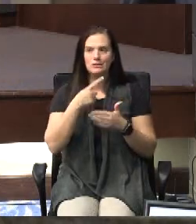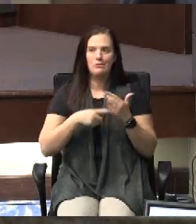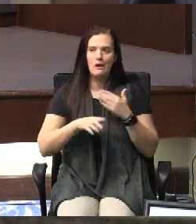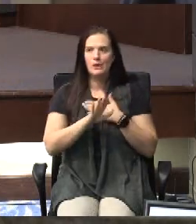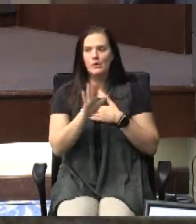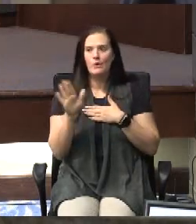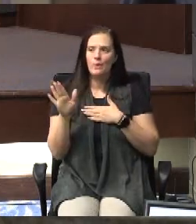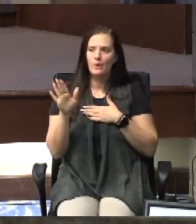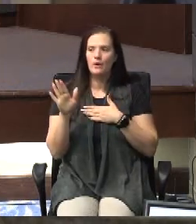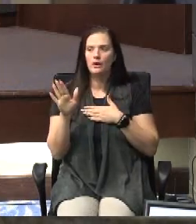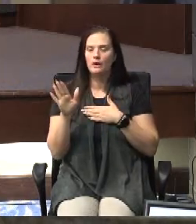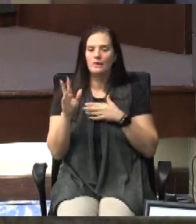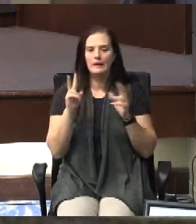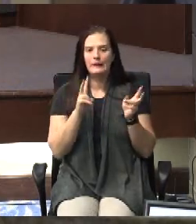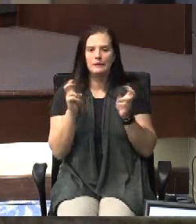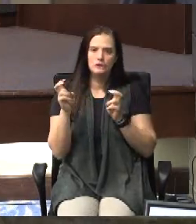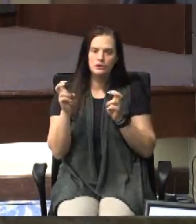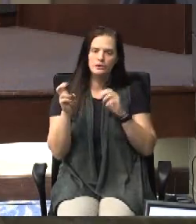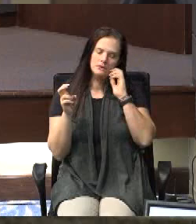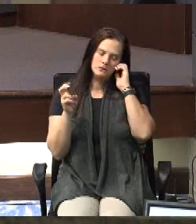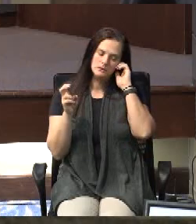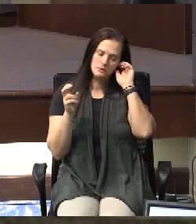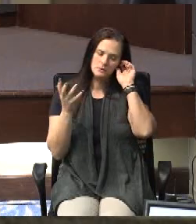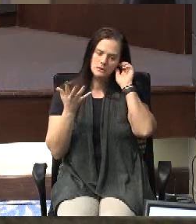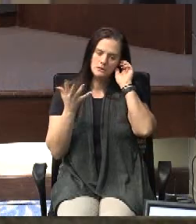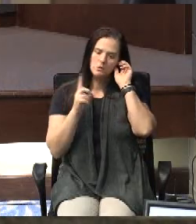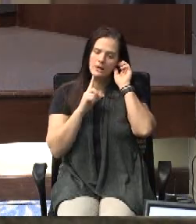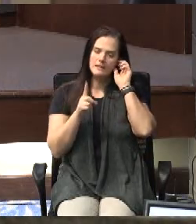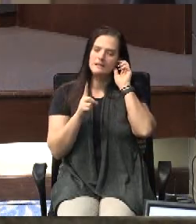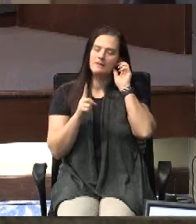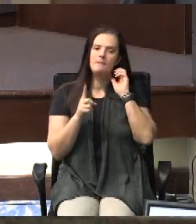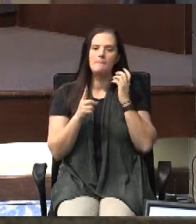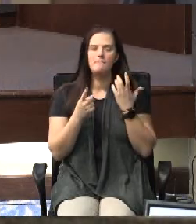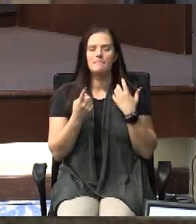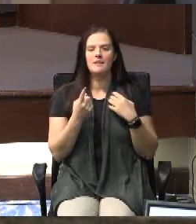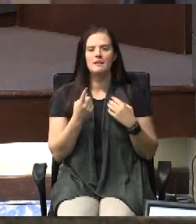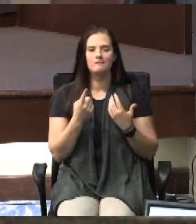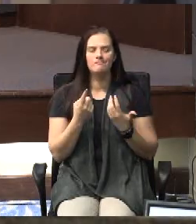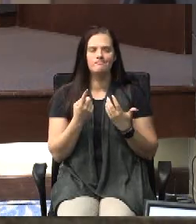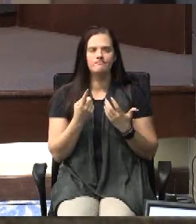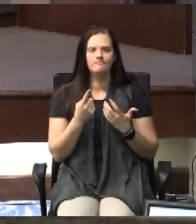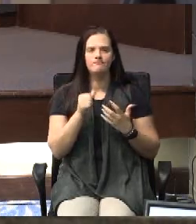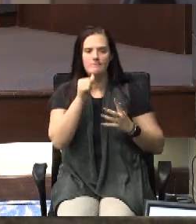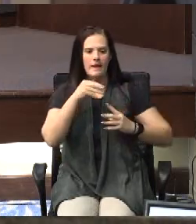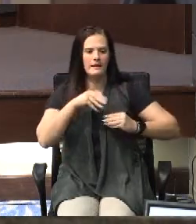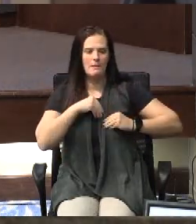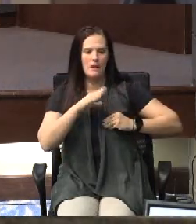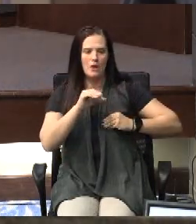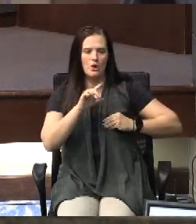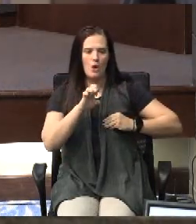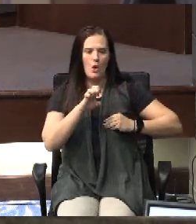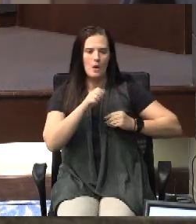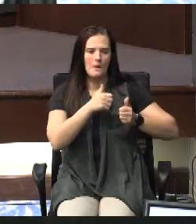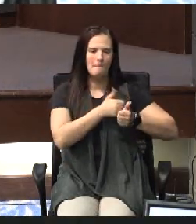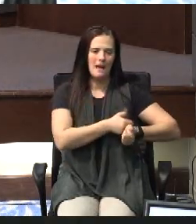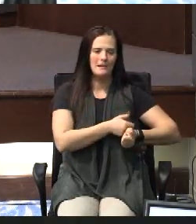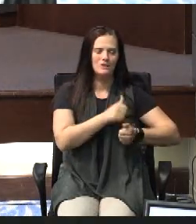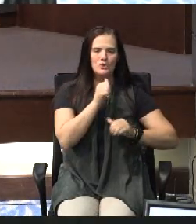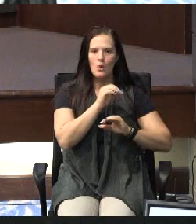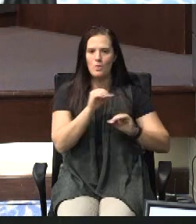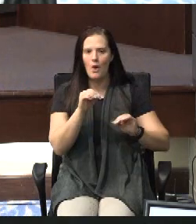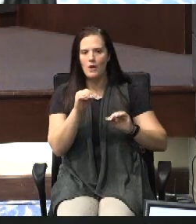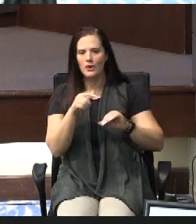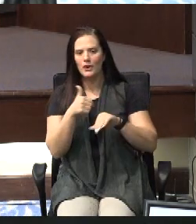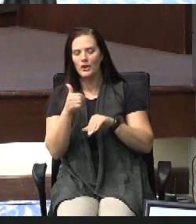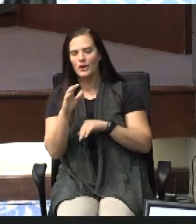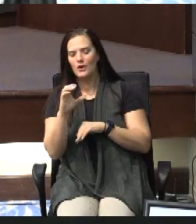your issues and what is frowned upon by code compliance, no longer code enforcement, because again, with,